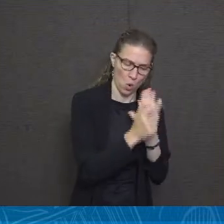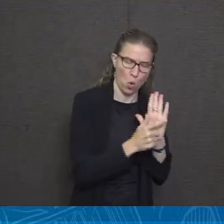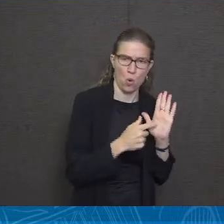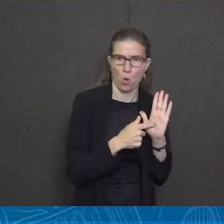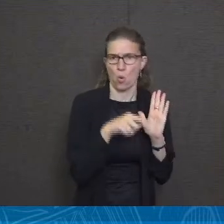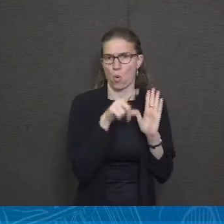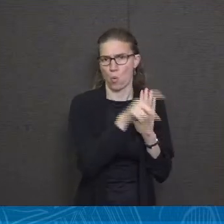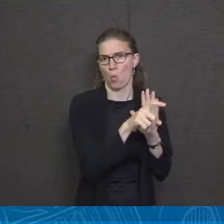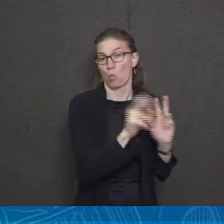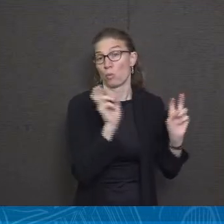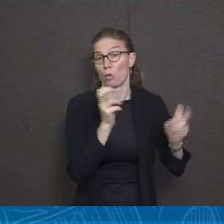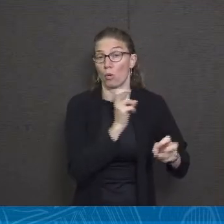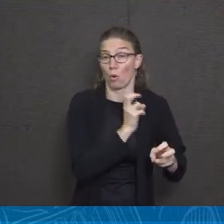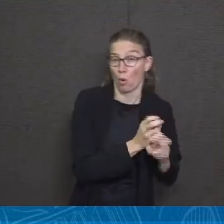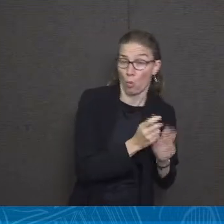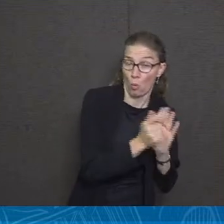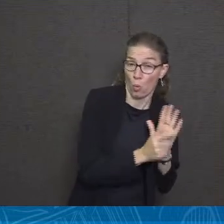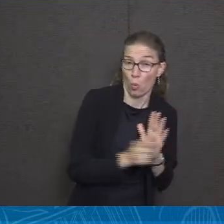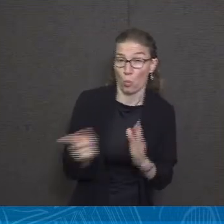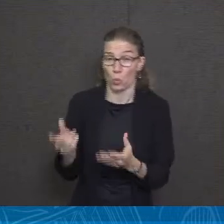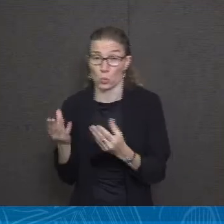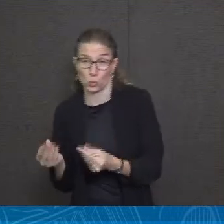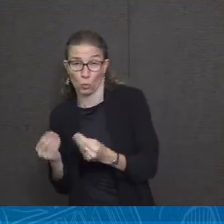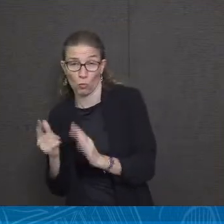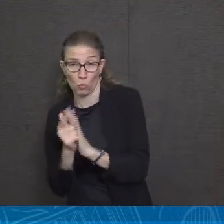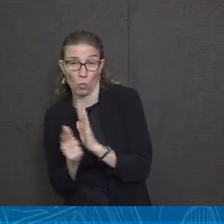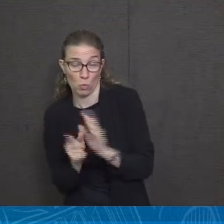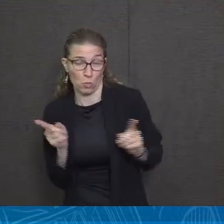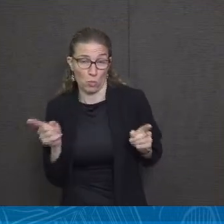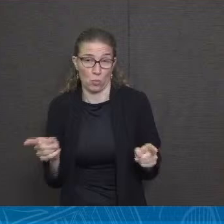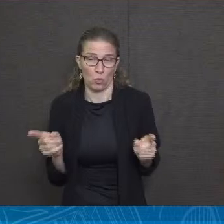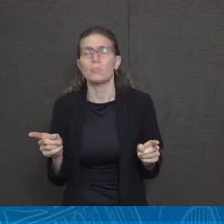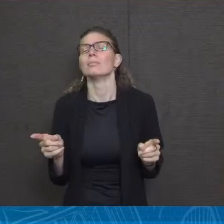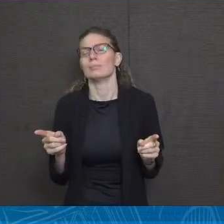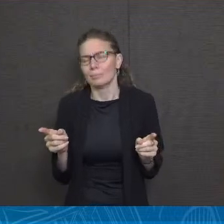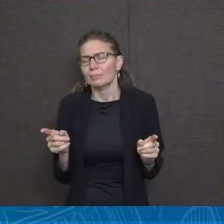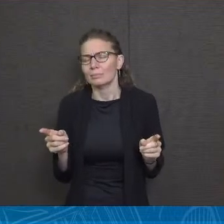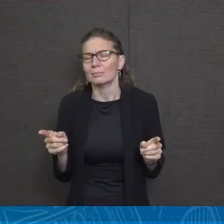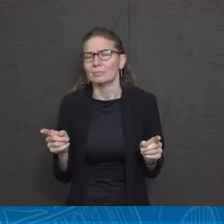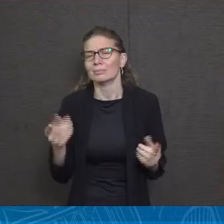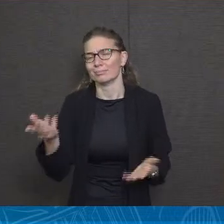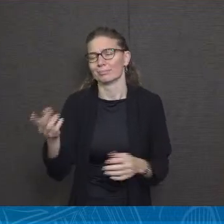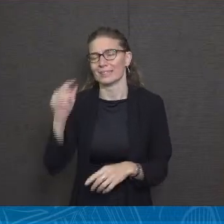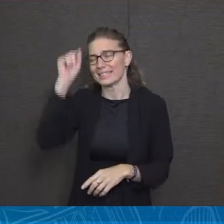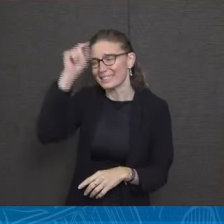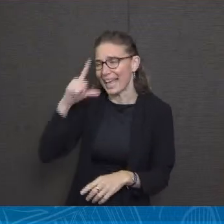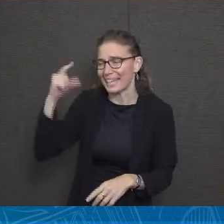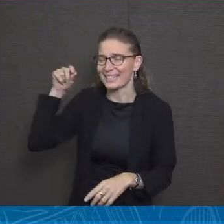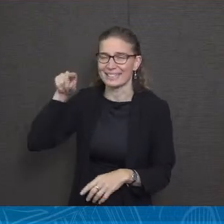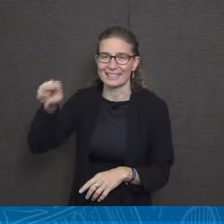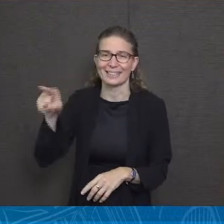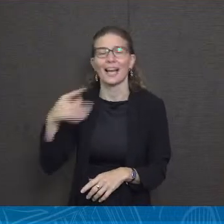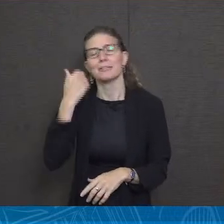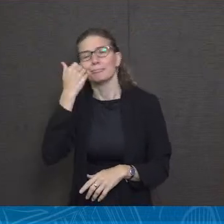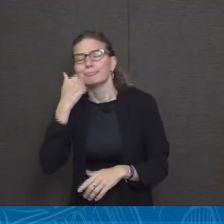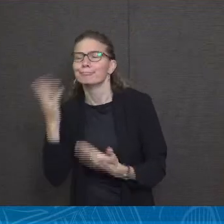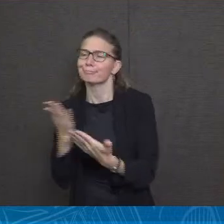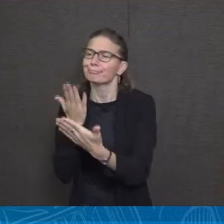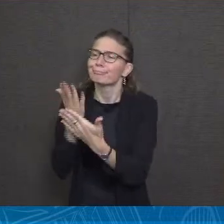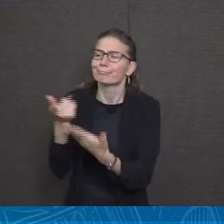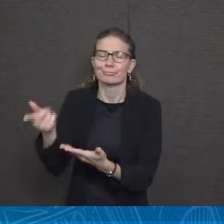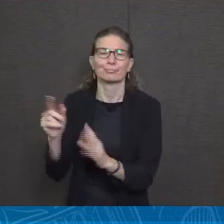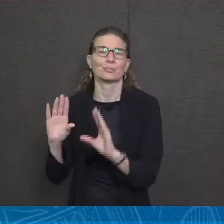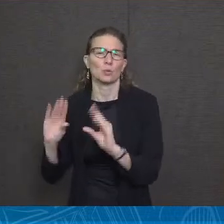How do we balance that? And we have a good example between Sendai, which is a soft law instrument that can be updated